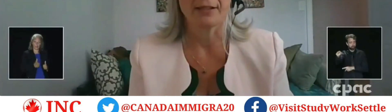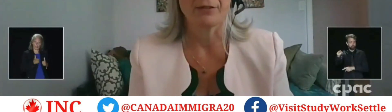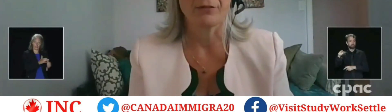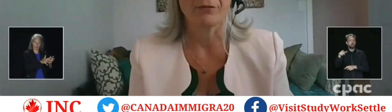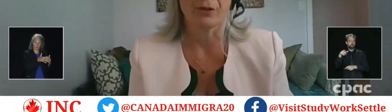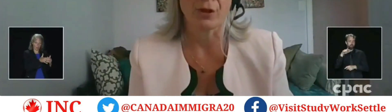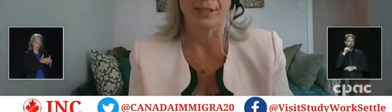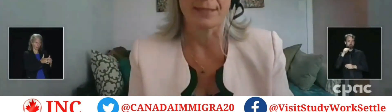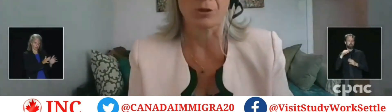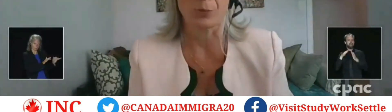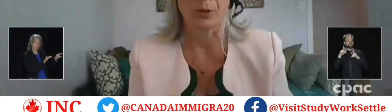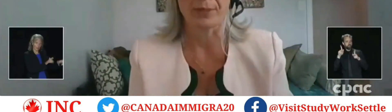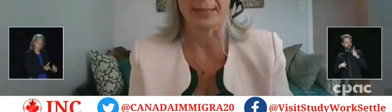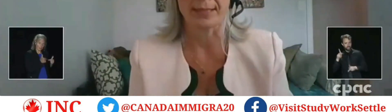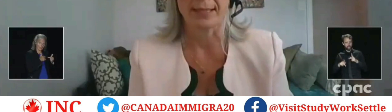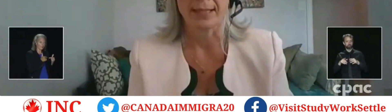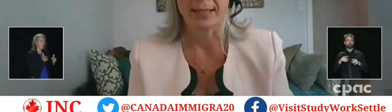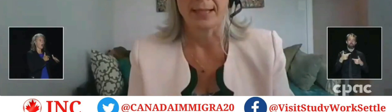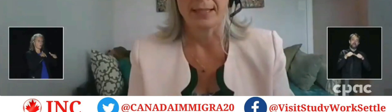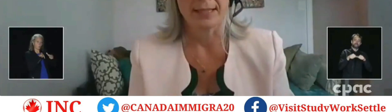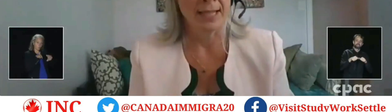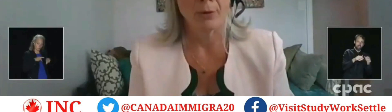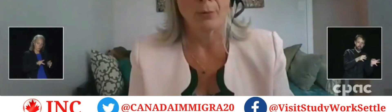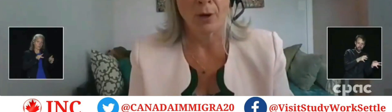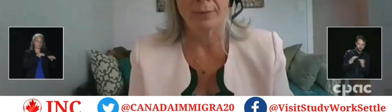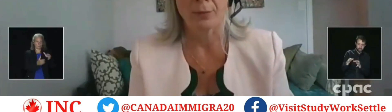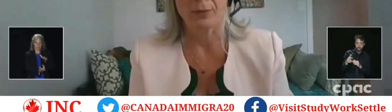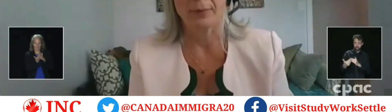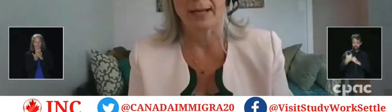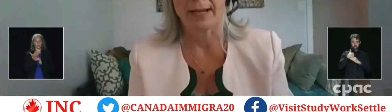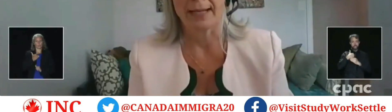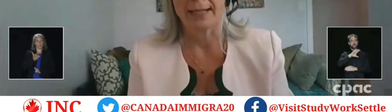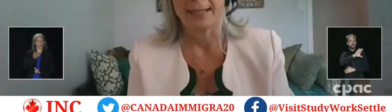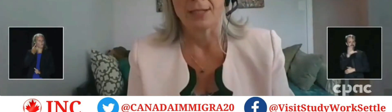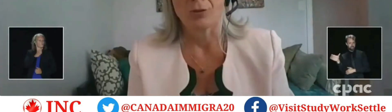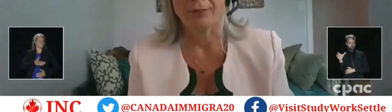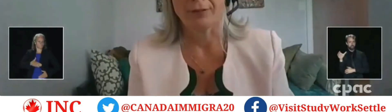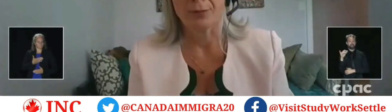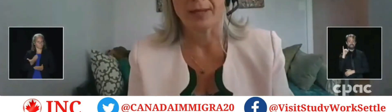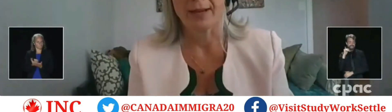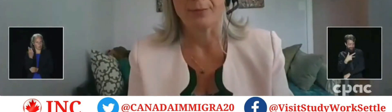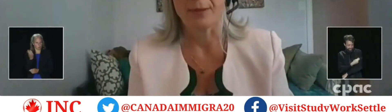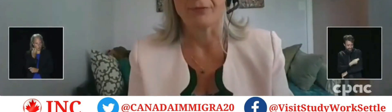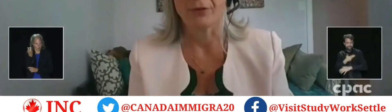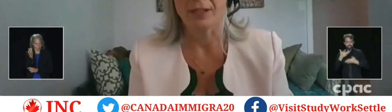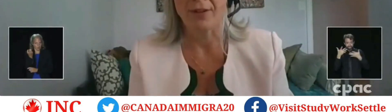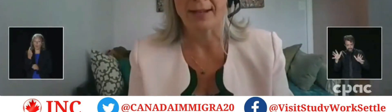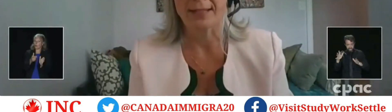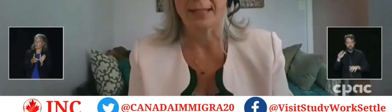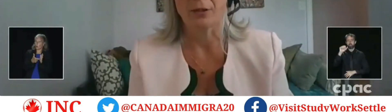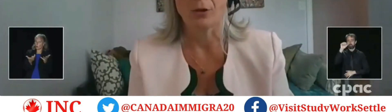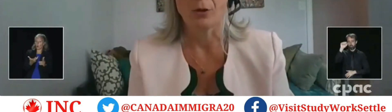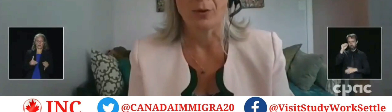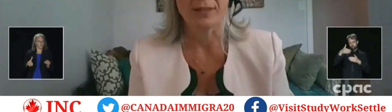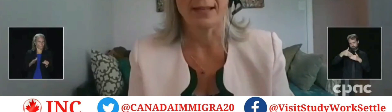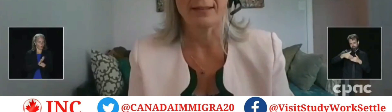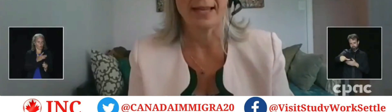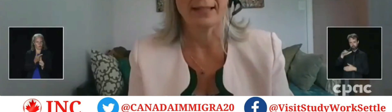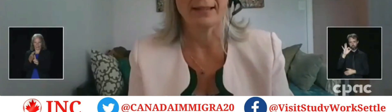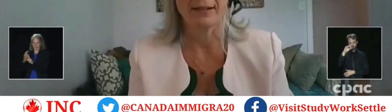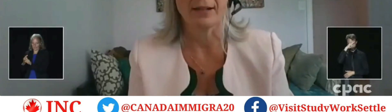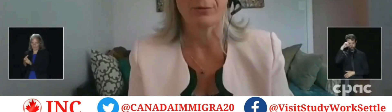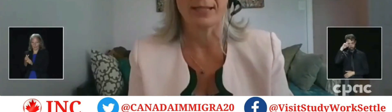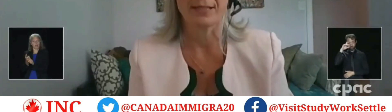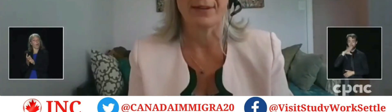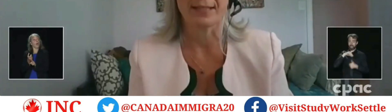enter Canada for non-essential purposes. The same requirements will apply. Travelers will have to be fully vaccinated with the